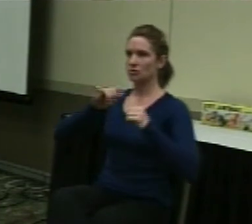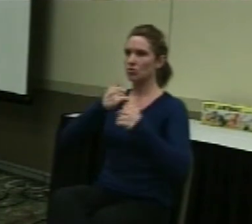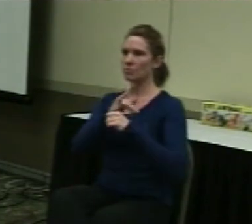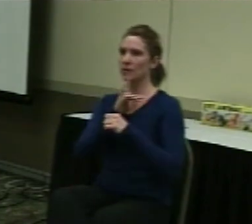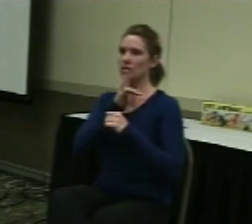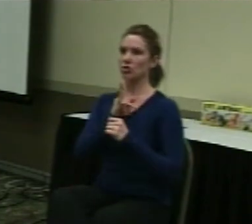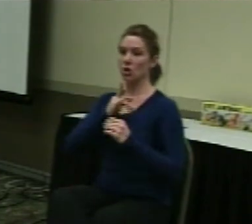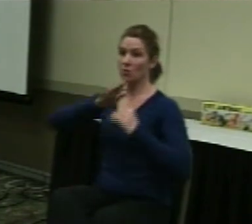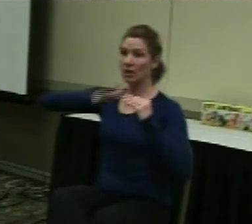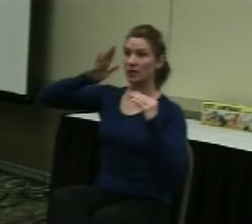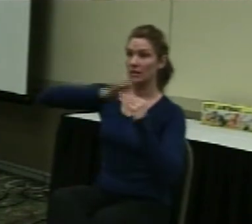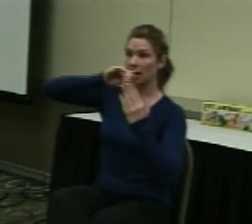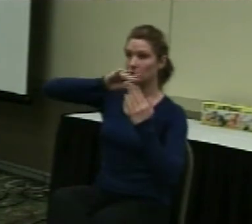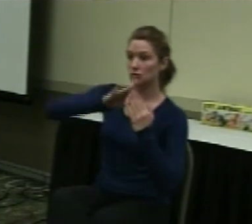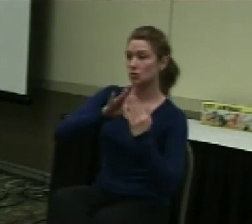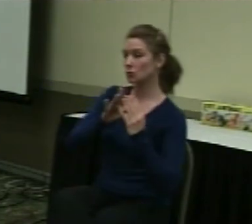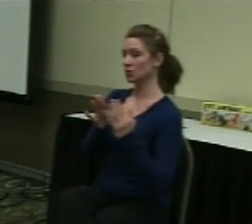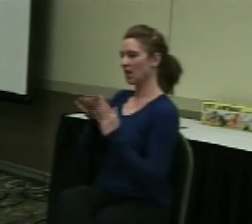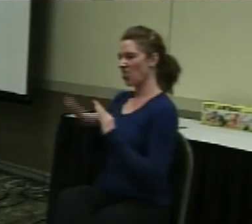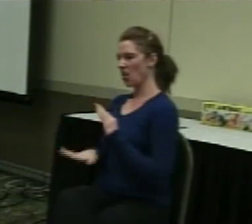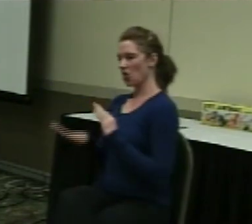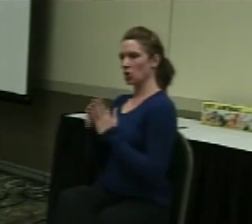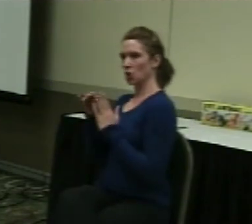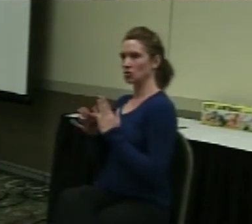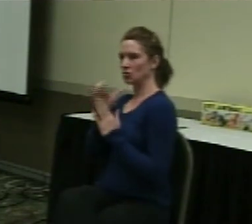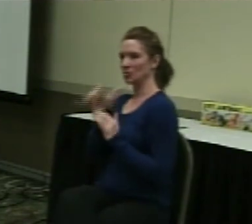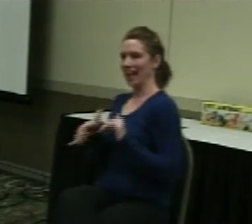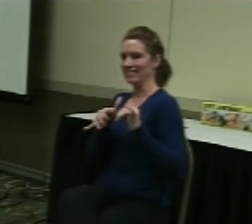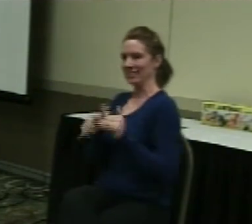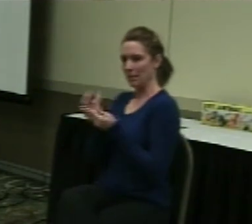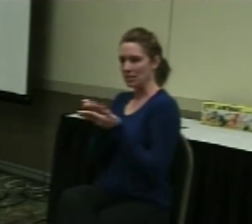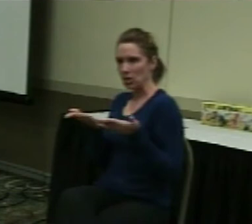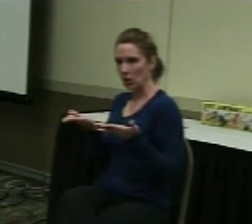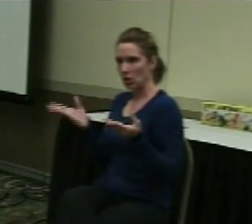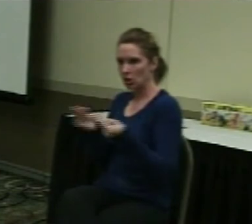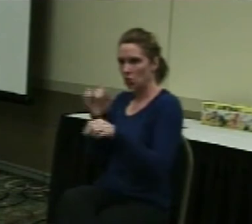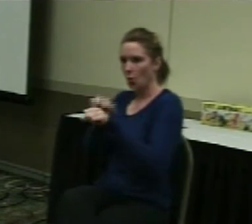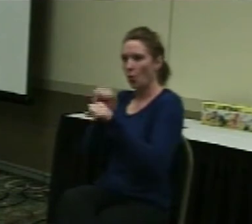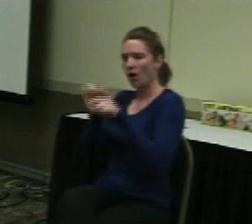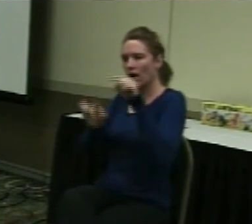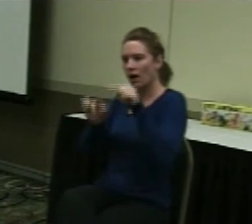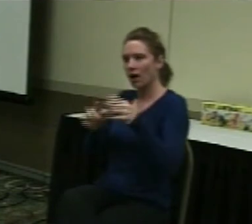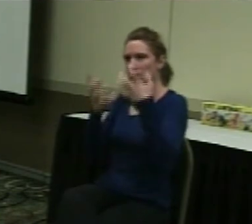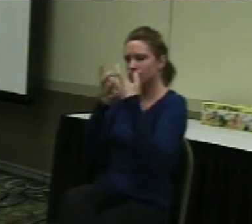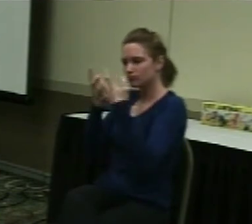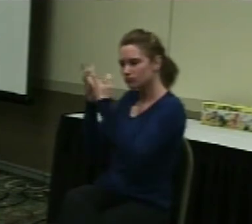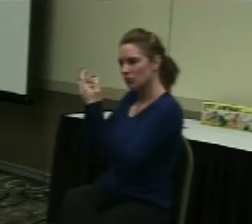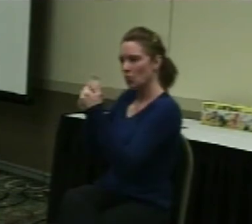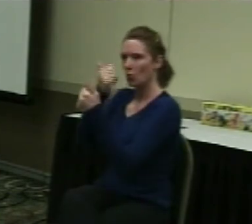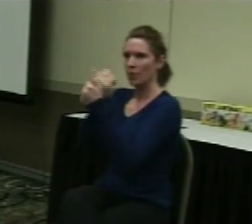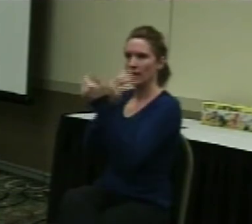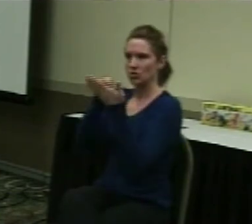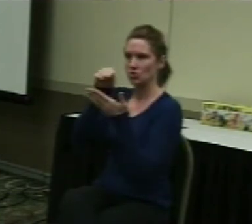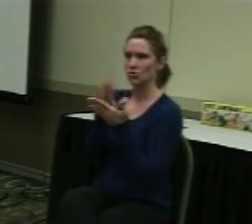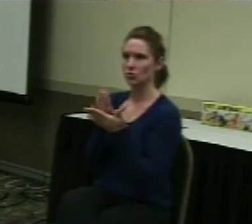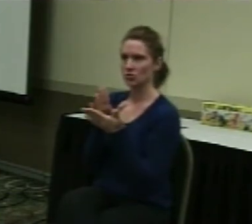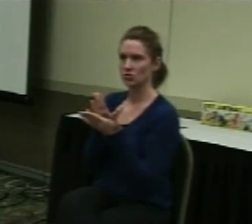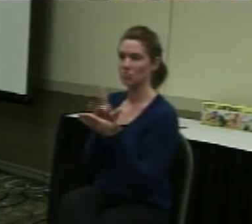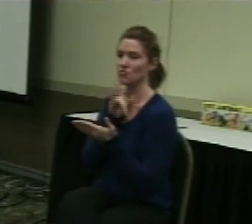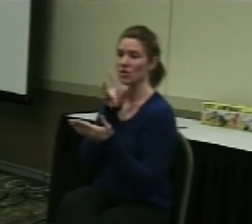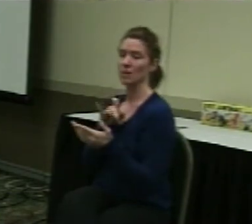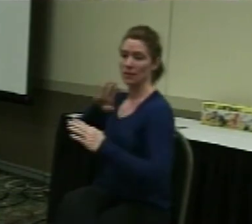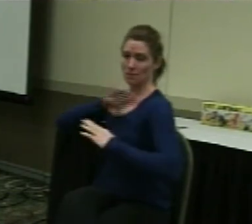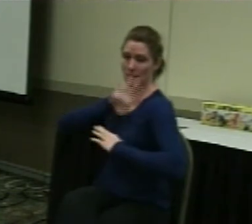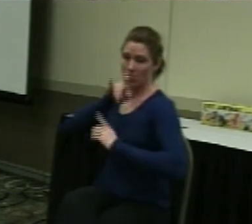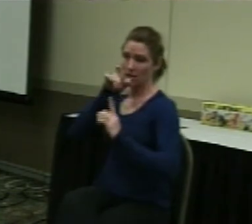doesn't get the same material as your lower student, and that each worksheet or packet or whatever it is you're doing fits the need of that